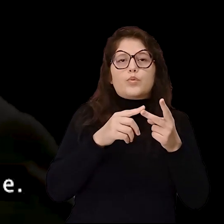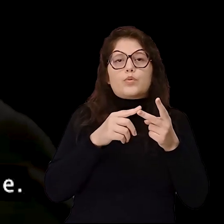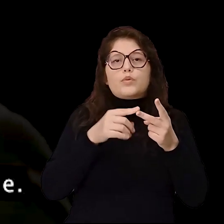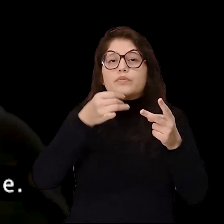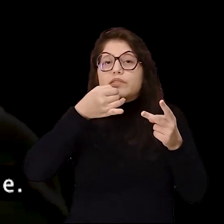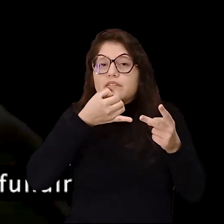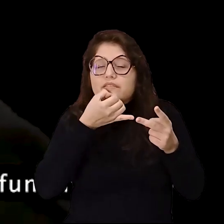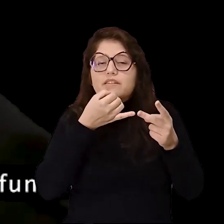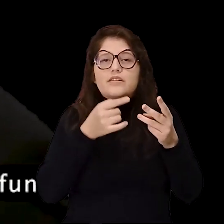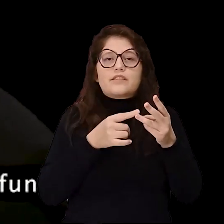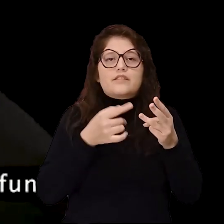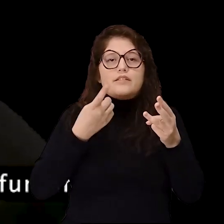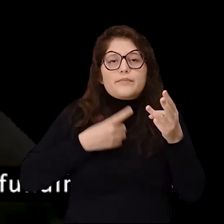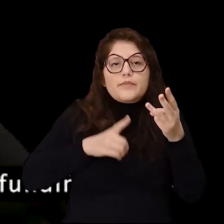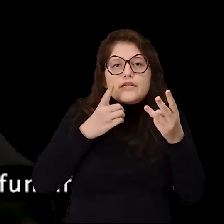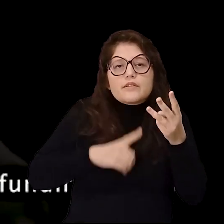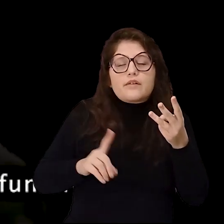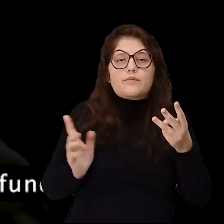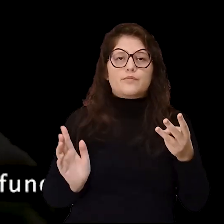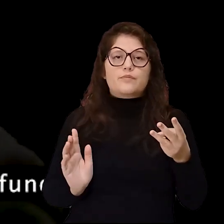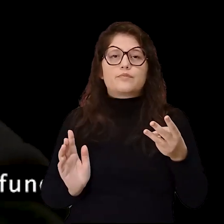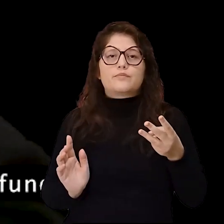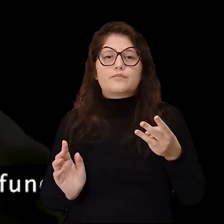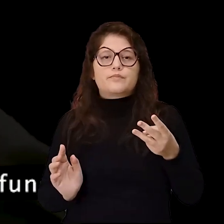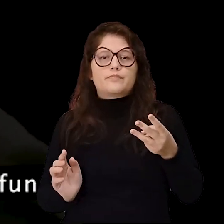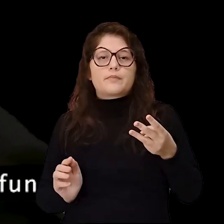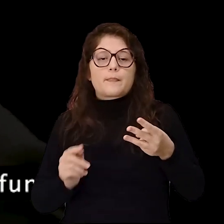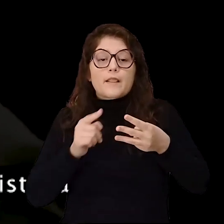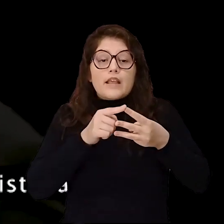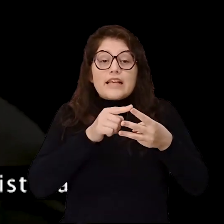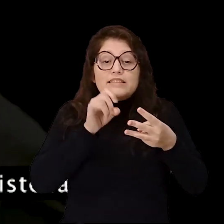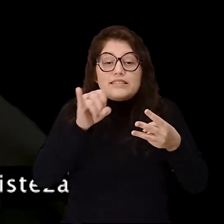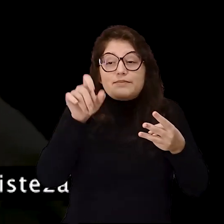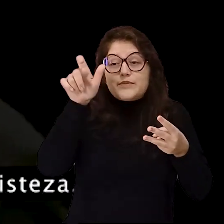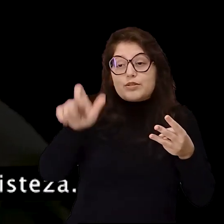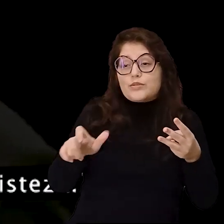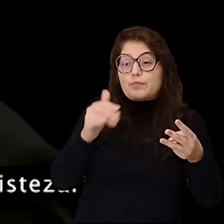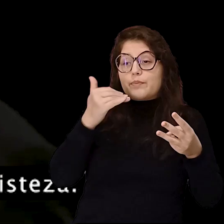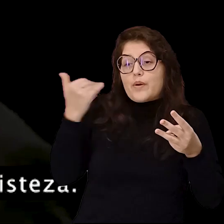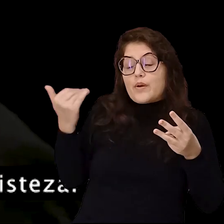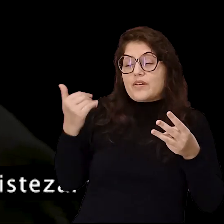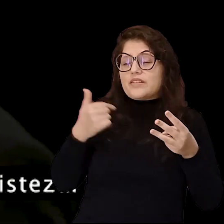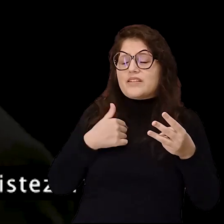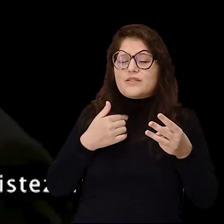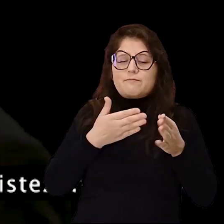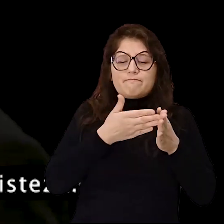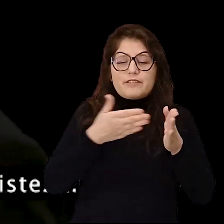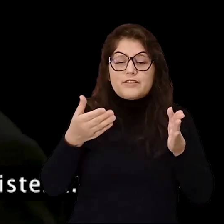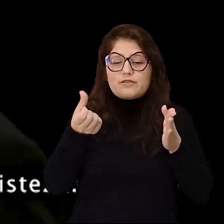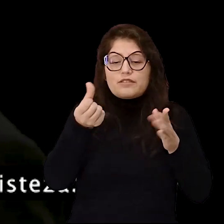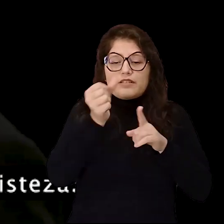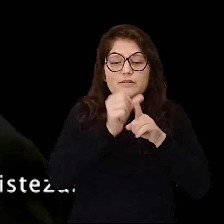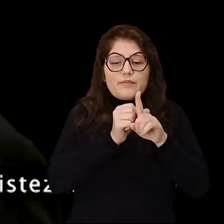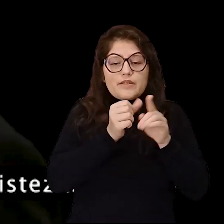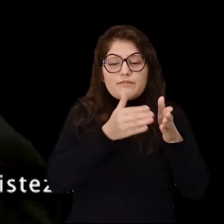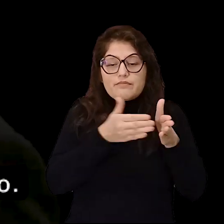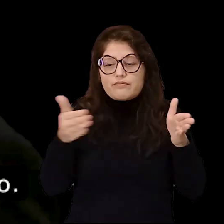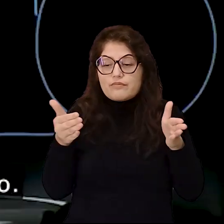intimacy. There are three things people tend to confuse: depression, grief, and